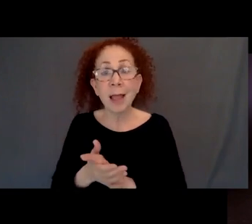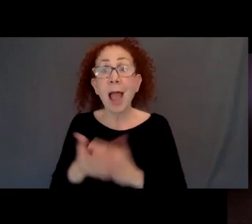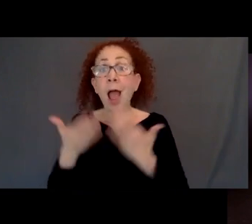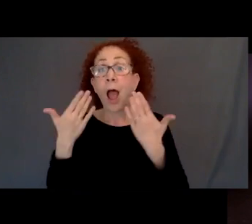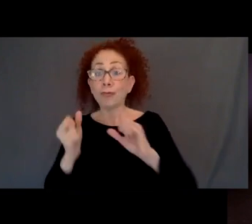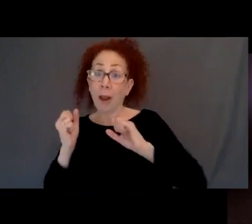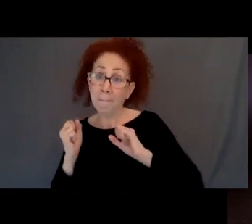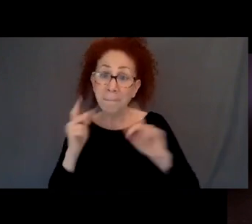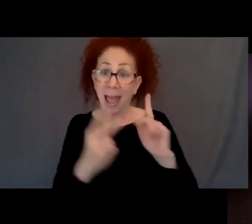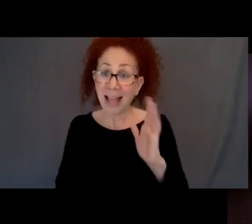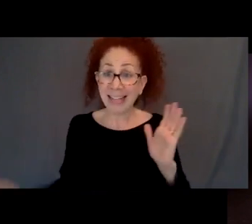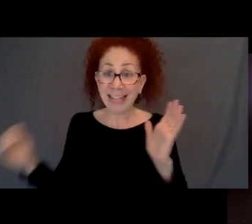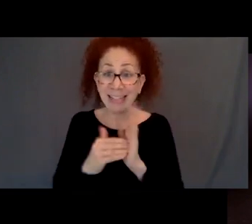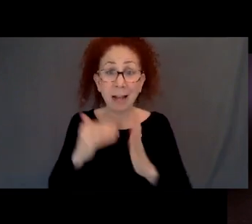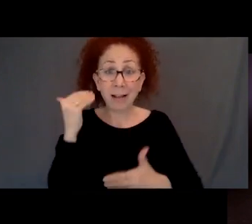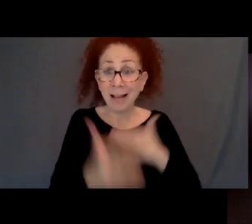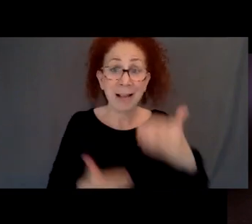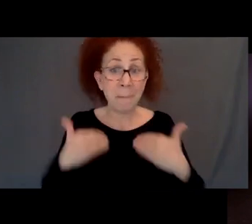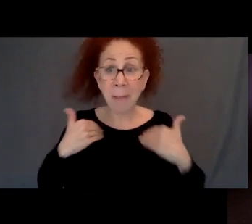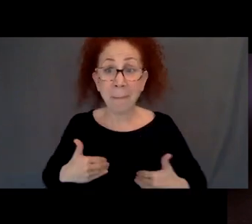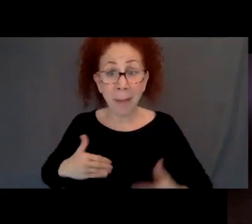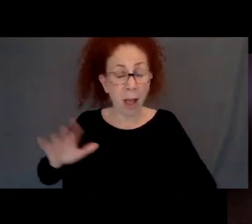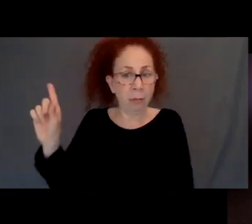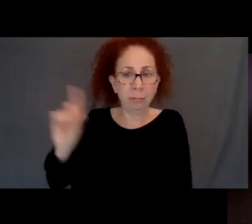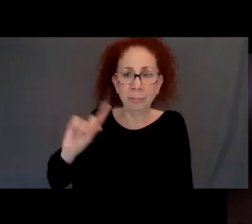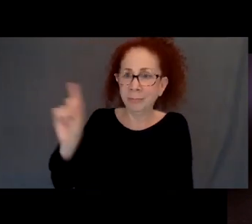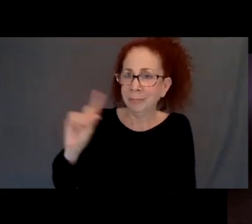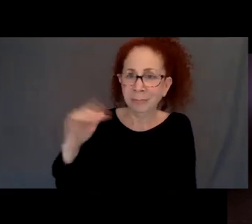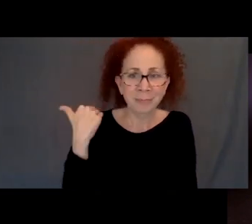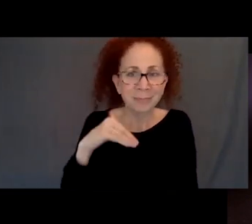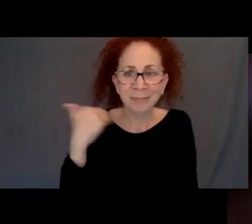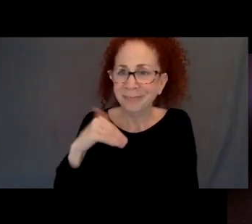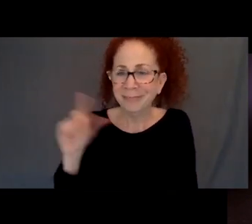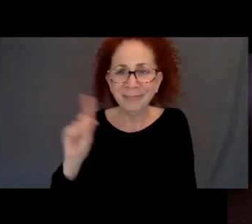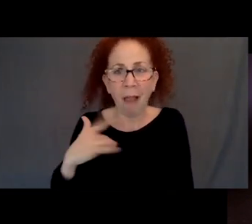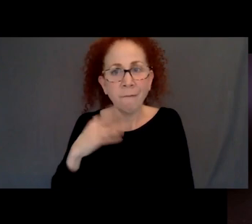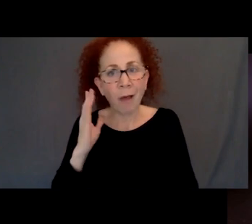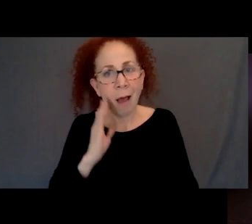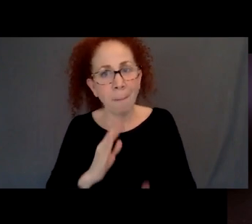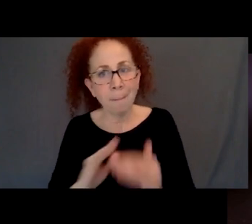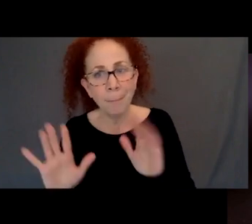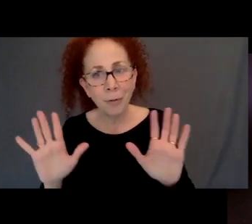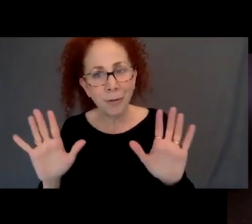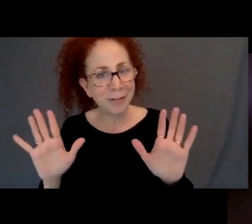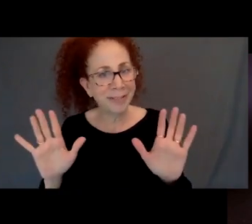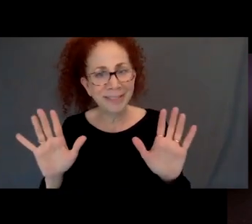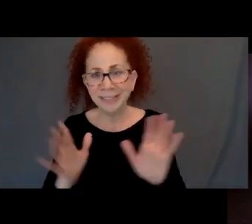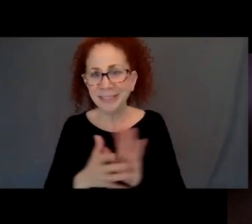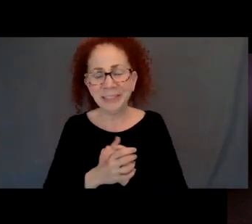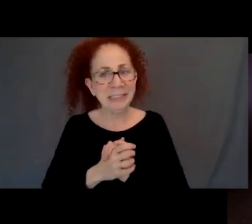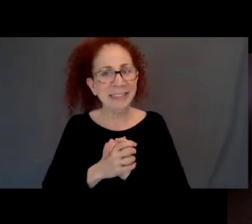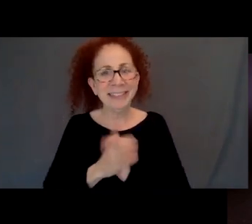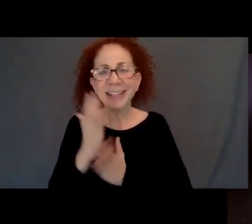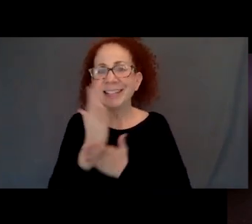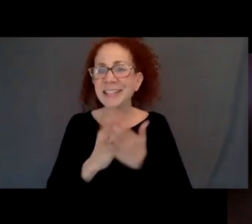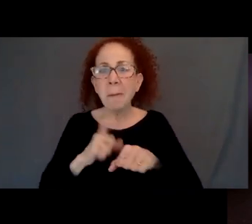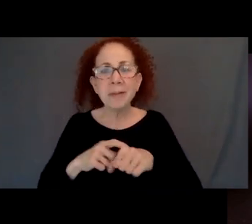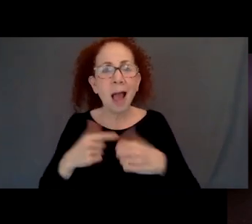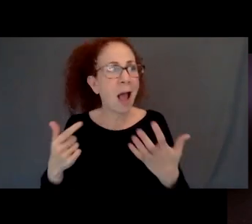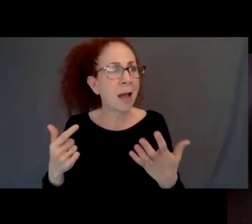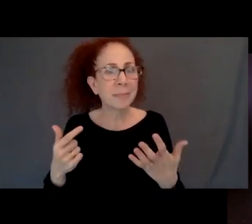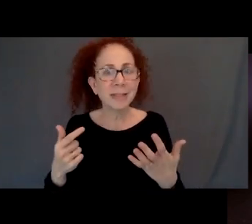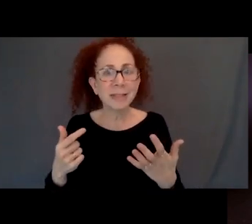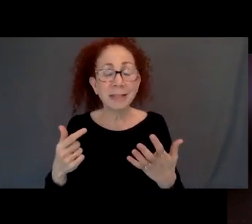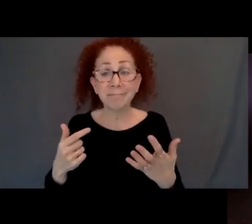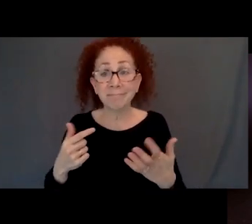hop back into that space, my body immediately humbled me. So, you know, there were moments where it was just like, I just